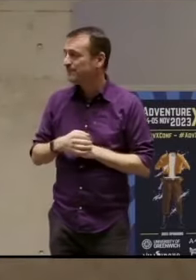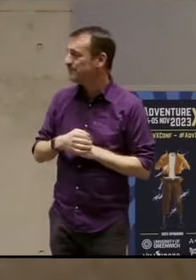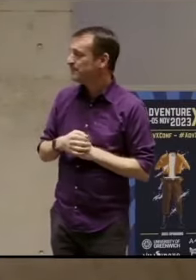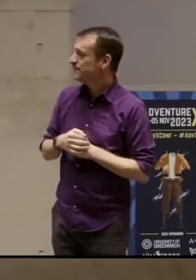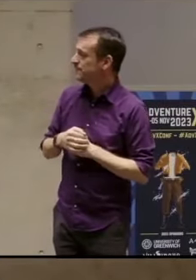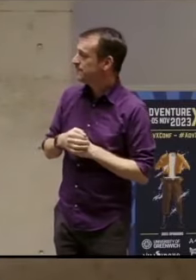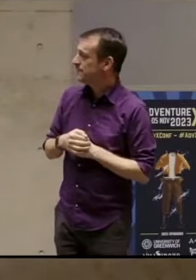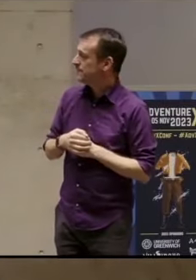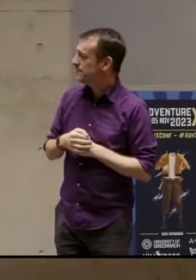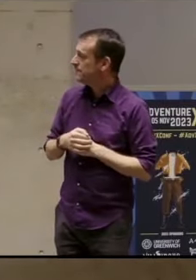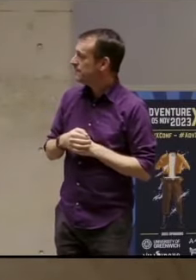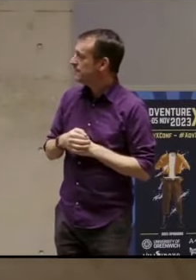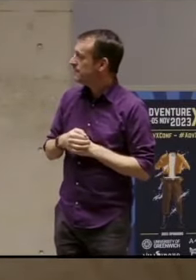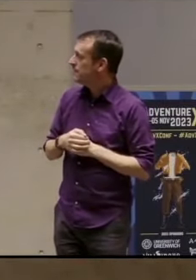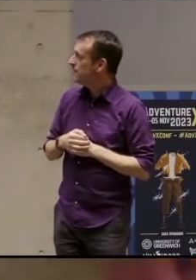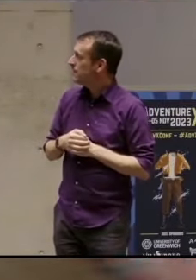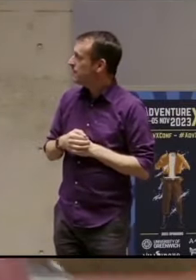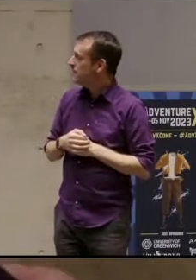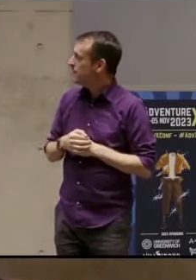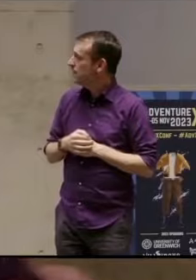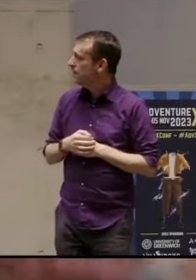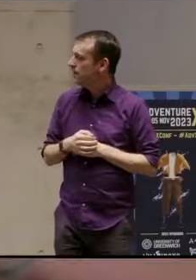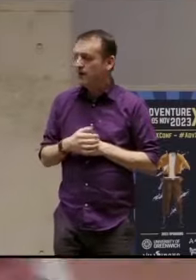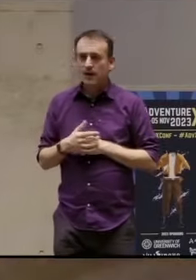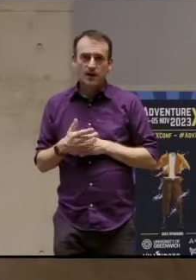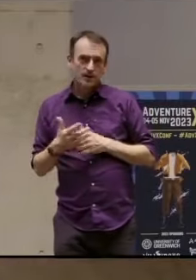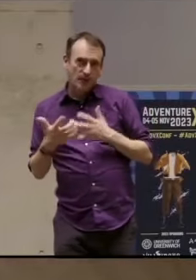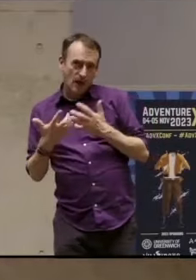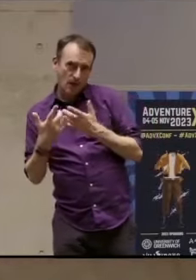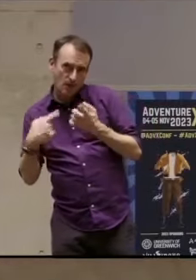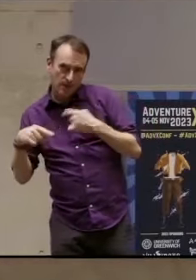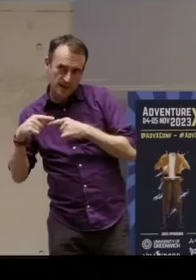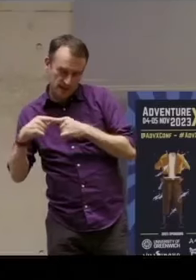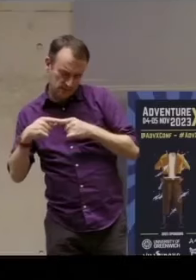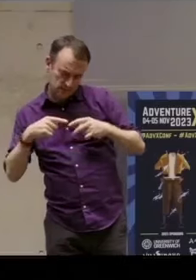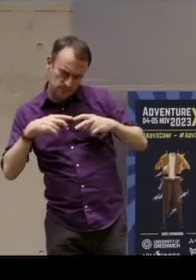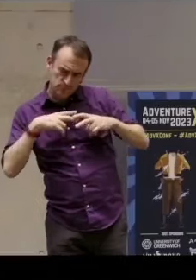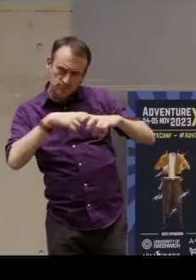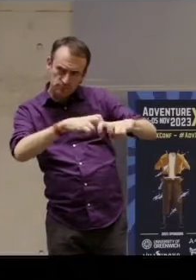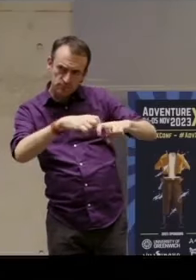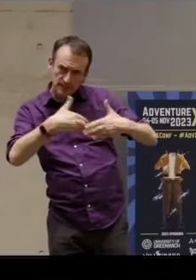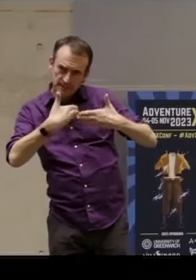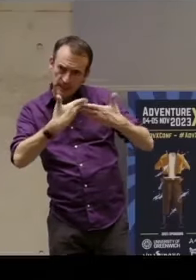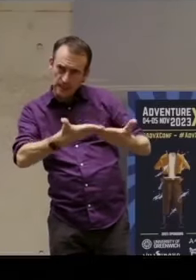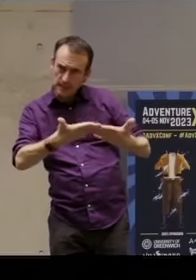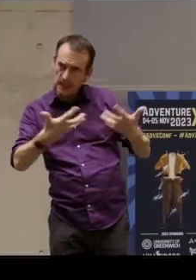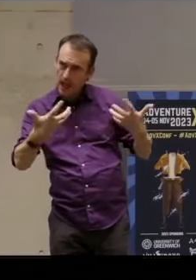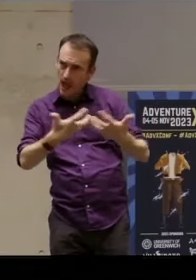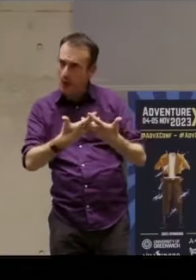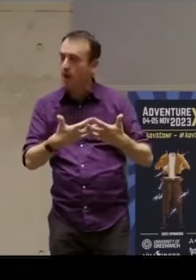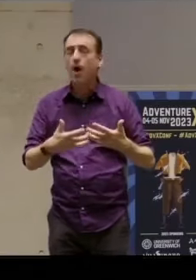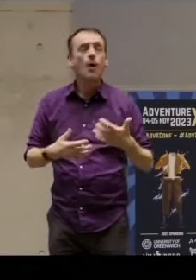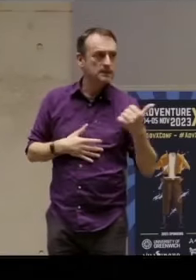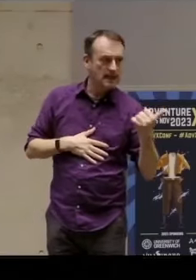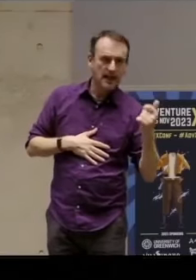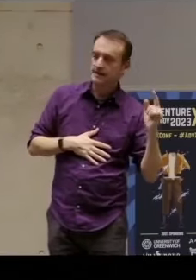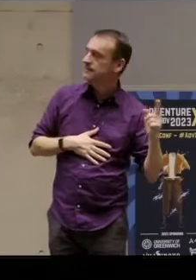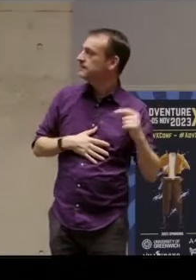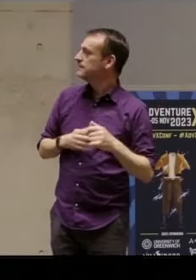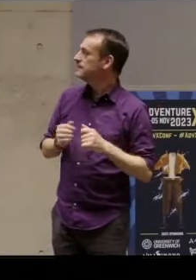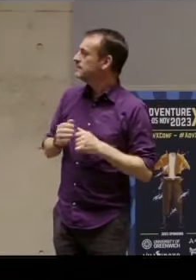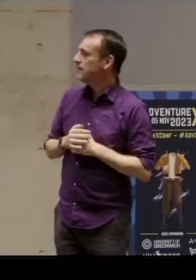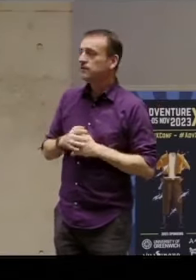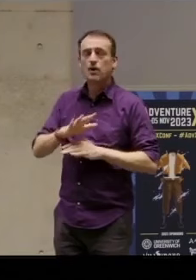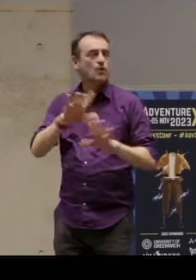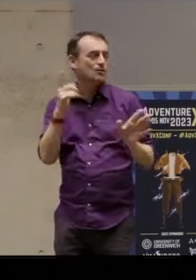And so how did we approach this study? Yeah. This task? Yeah, actually our method was